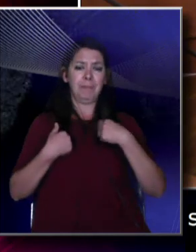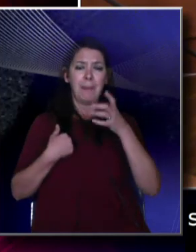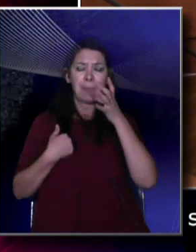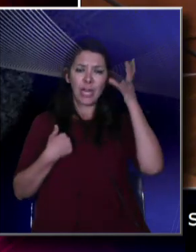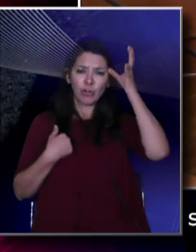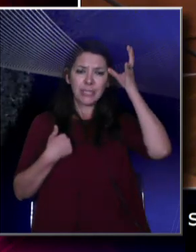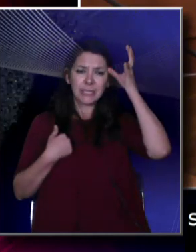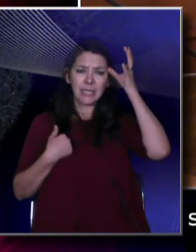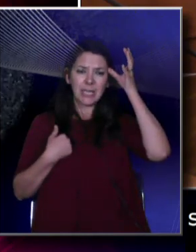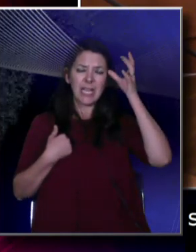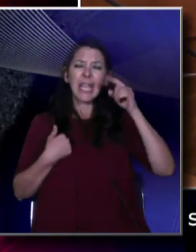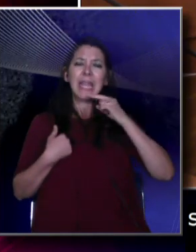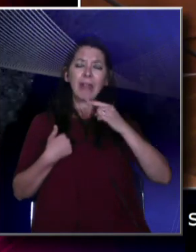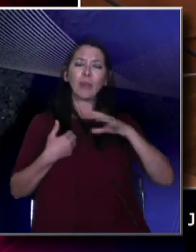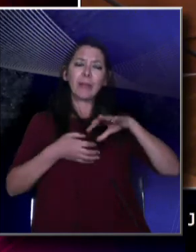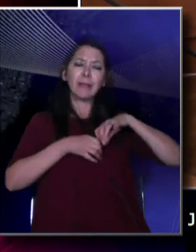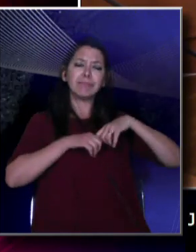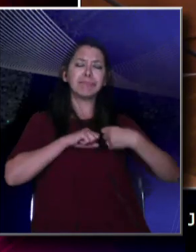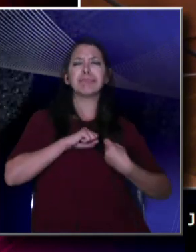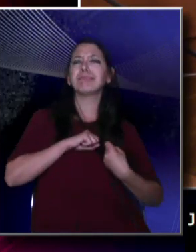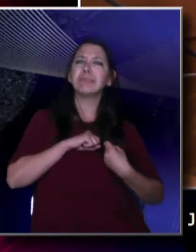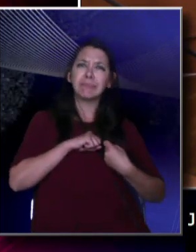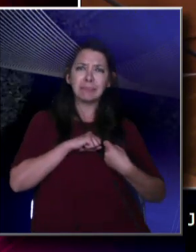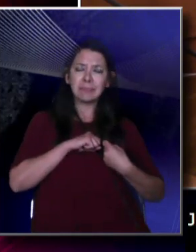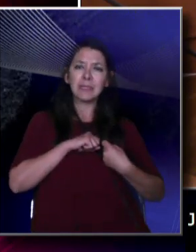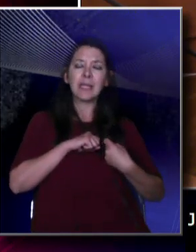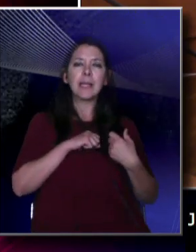it just hurts my heart. And